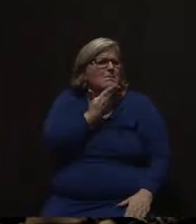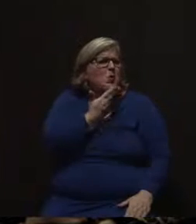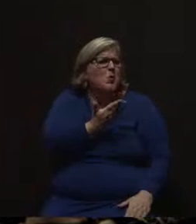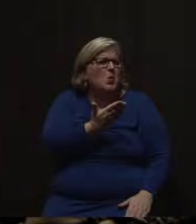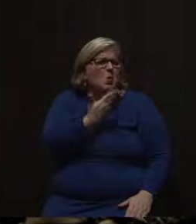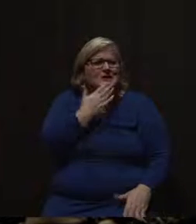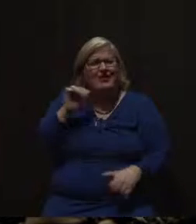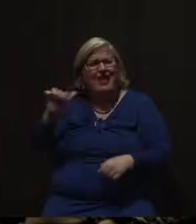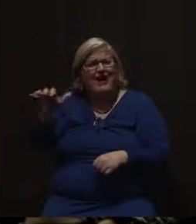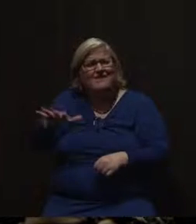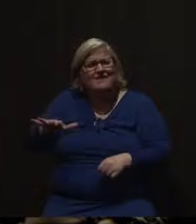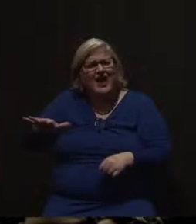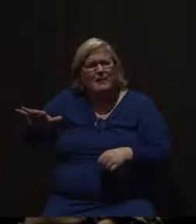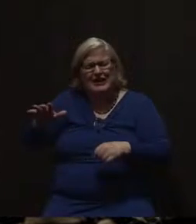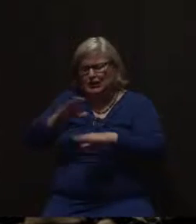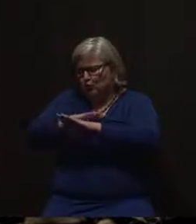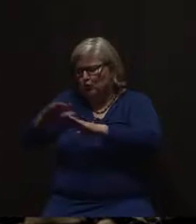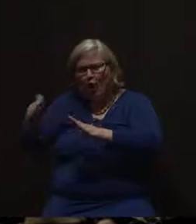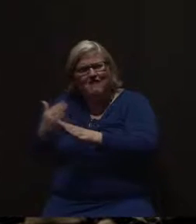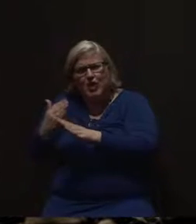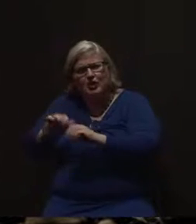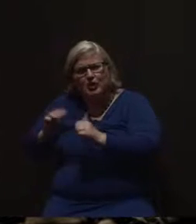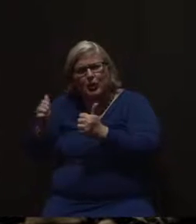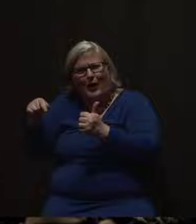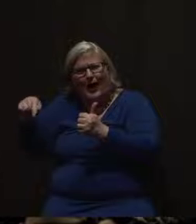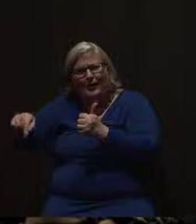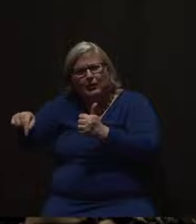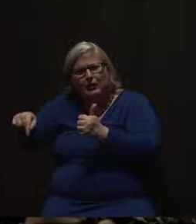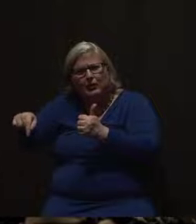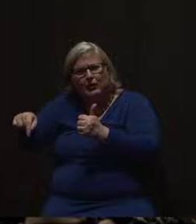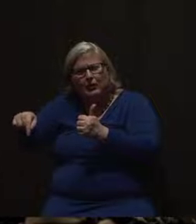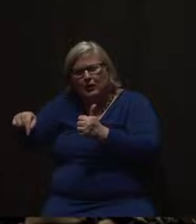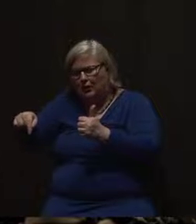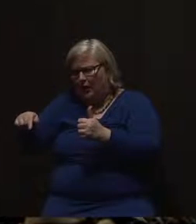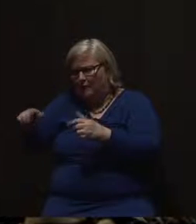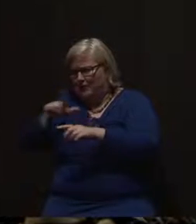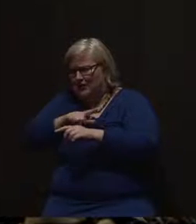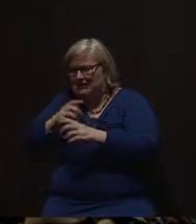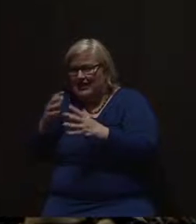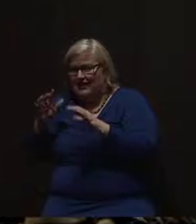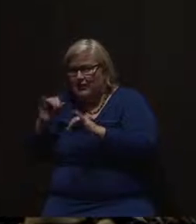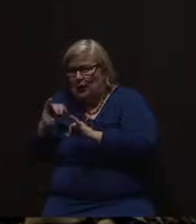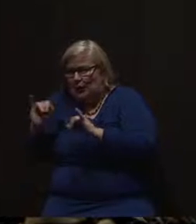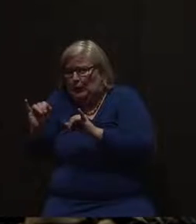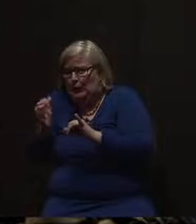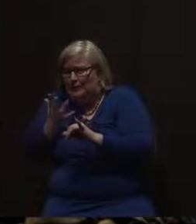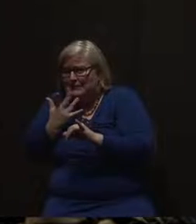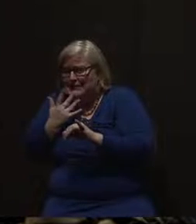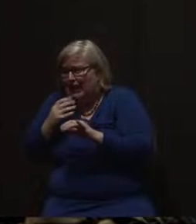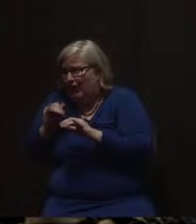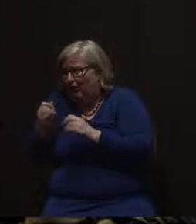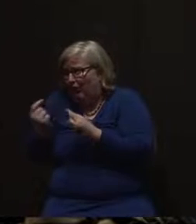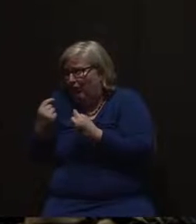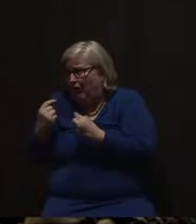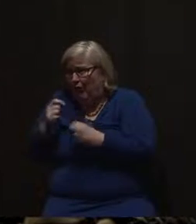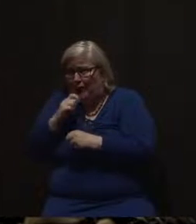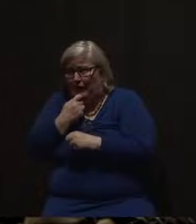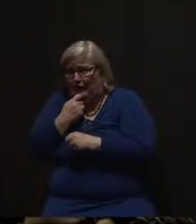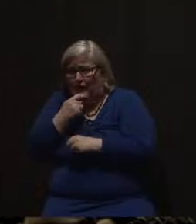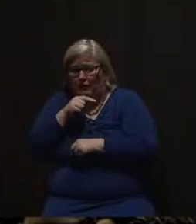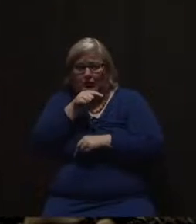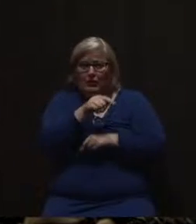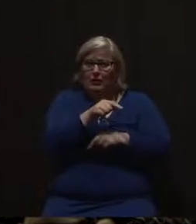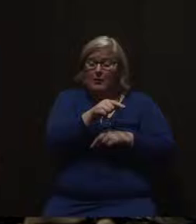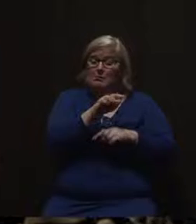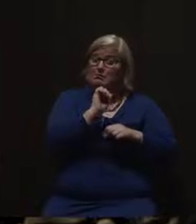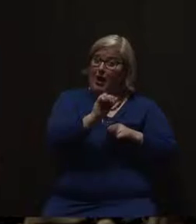mistake. So in functional families, people can make mistakes because they know that they can just learn from mistakes, and they'll still be loved, they'll